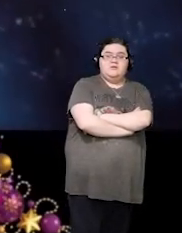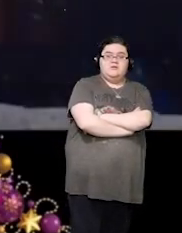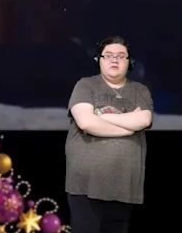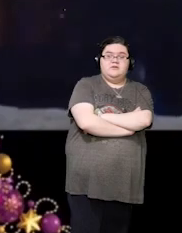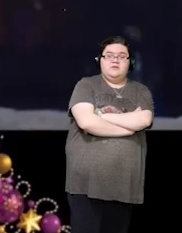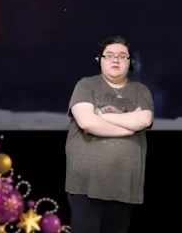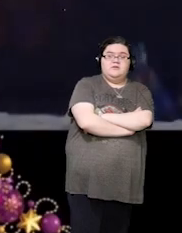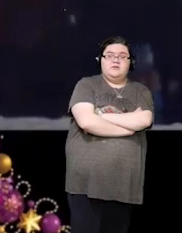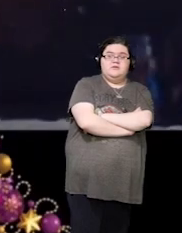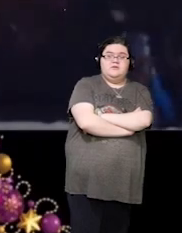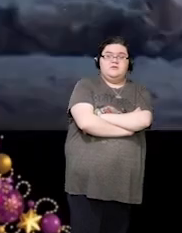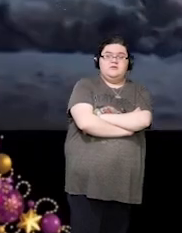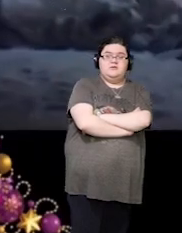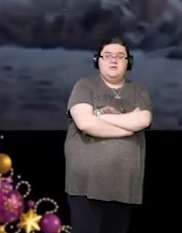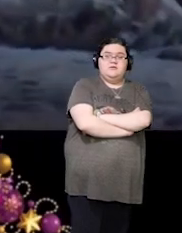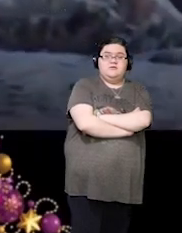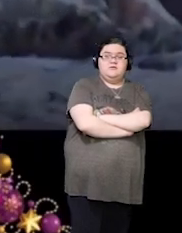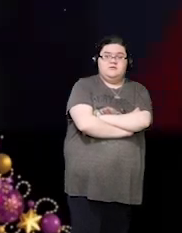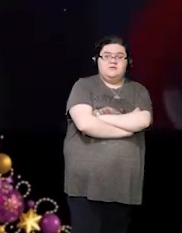What?